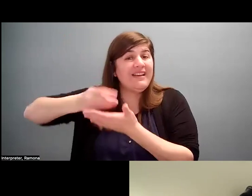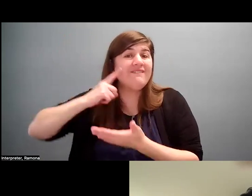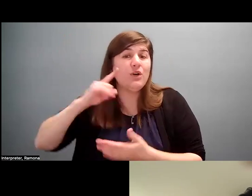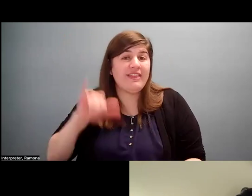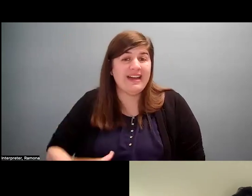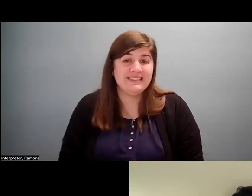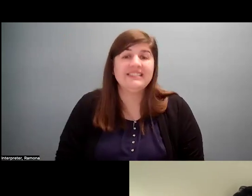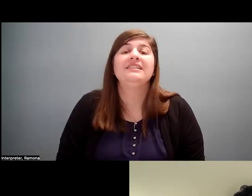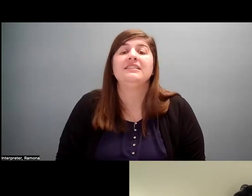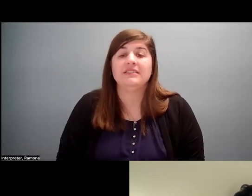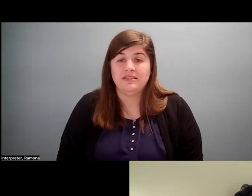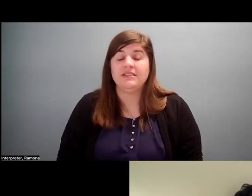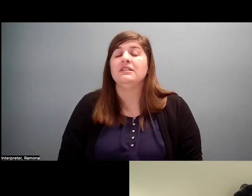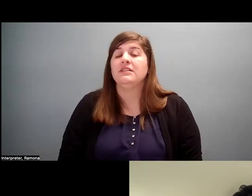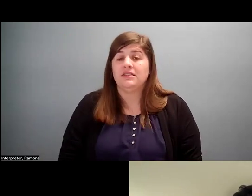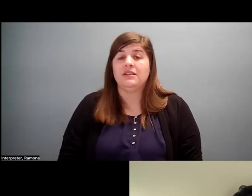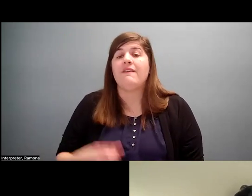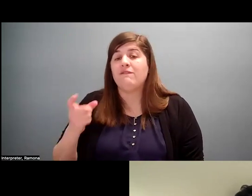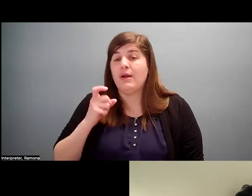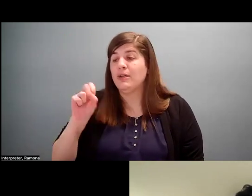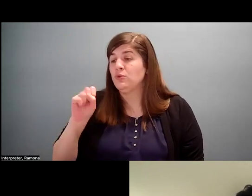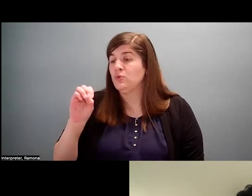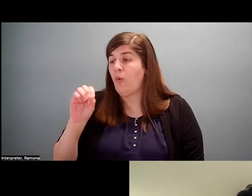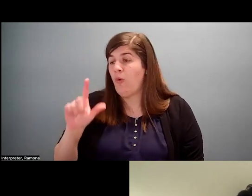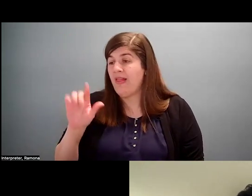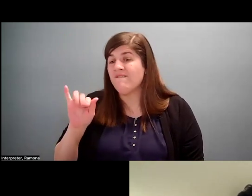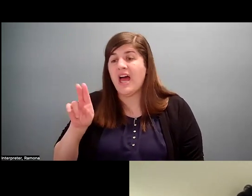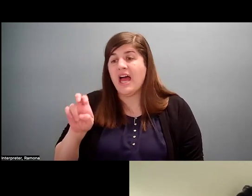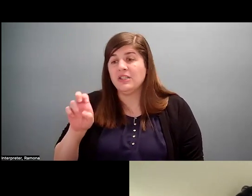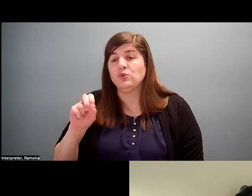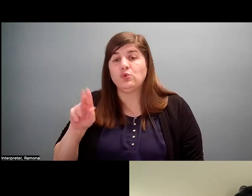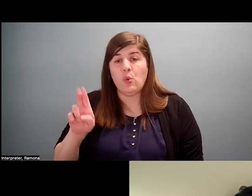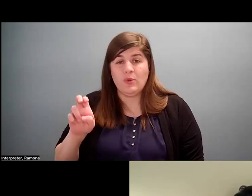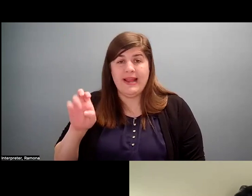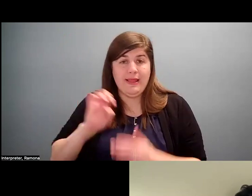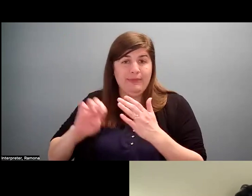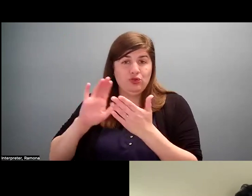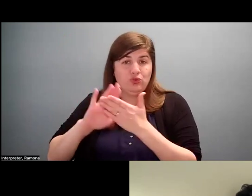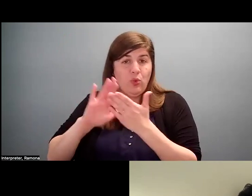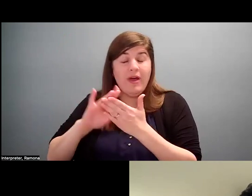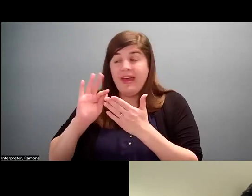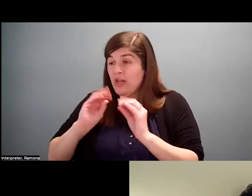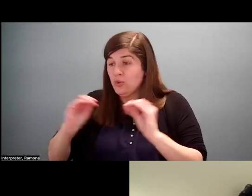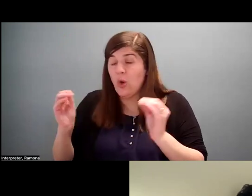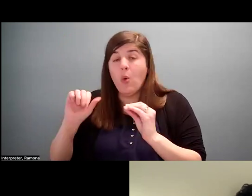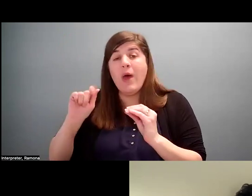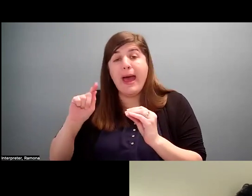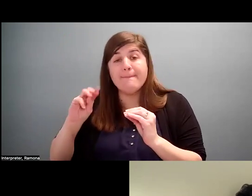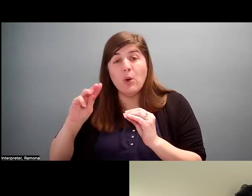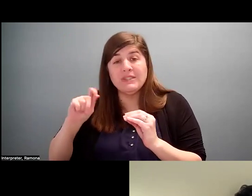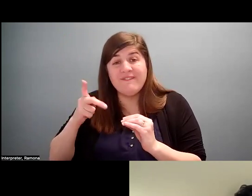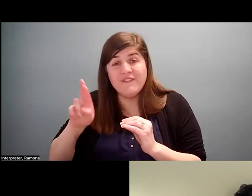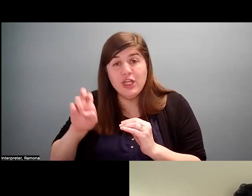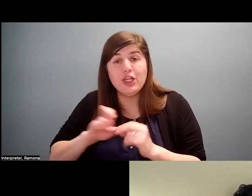Um, all right, from Seoul Finestone Elementary School, if we didn't have an atmosphere and magnetosphere,